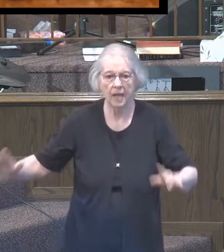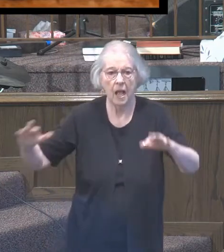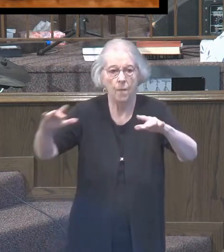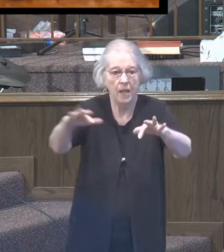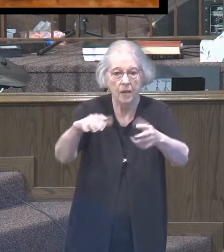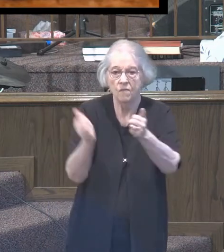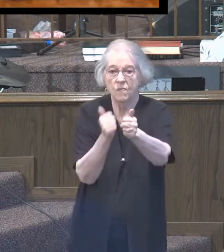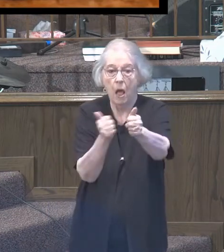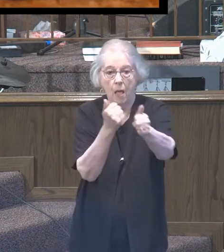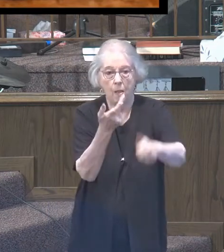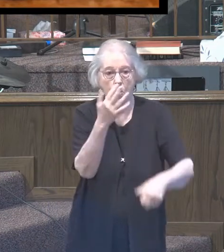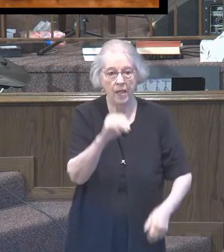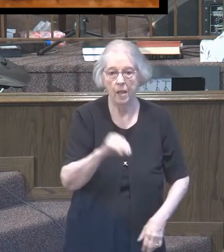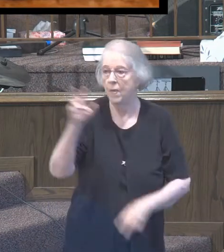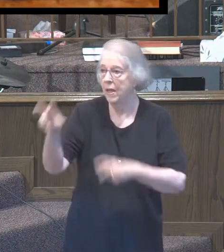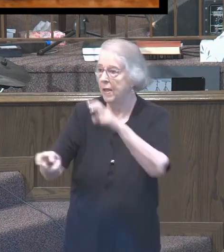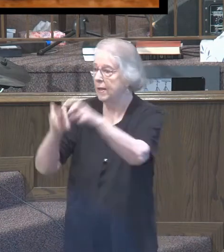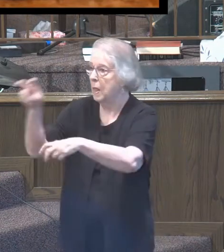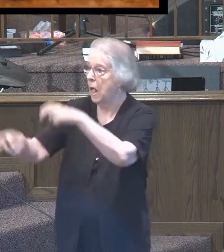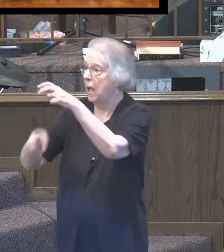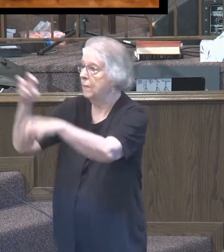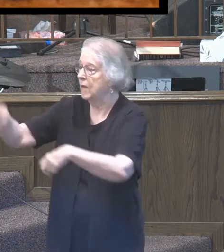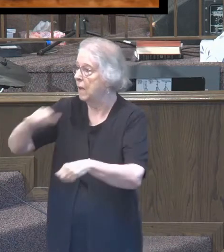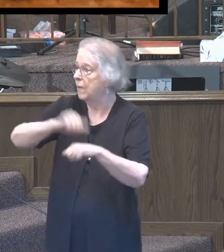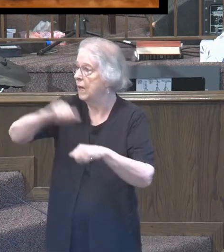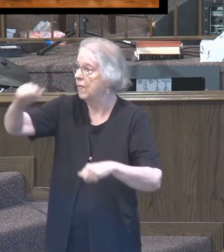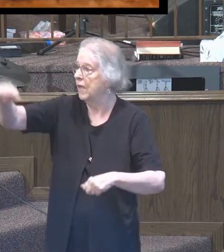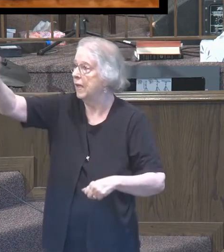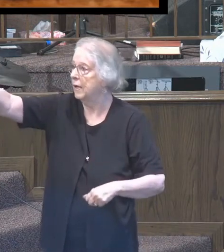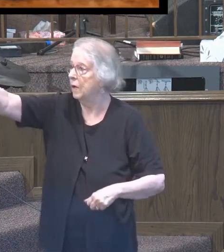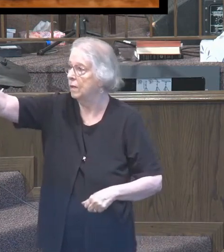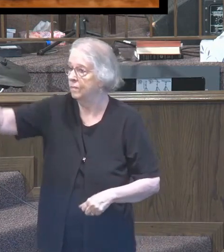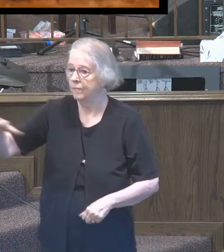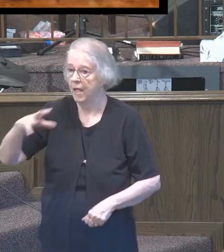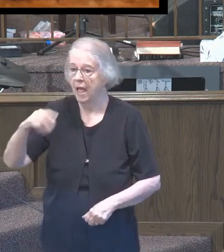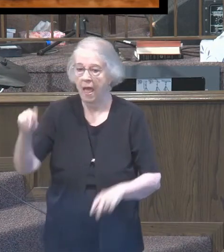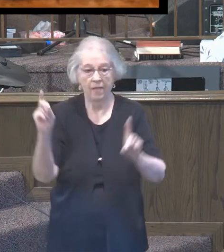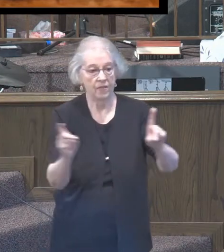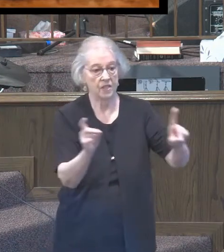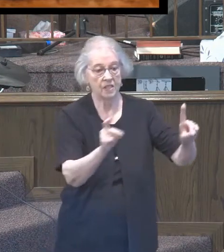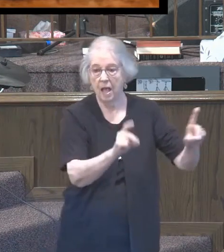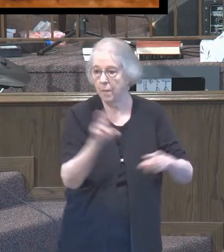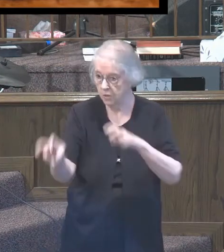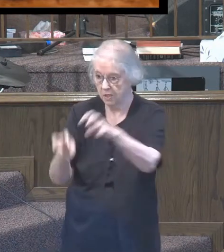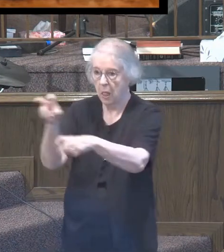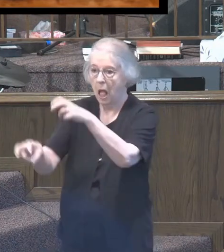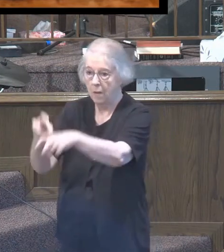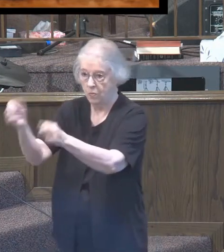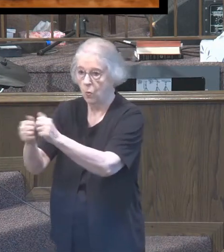him, the committed, climbed with him. Arriving in a quiet